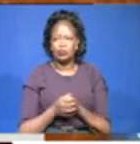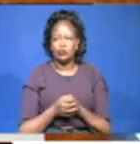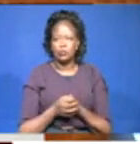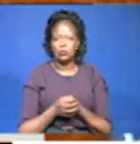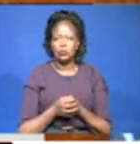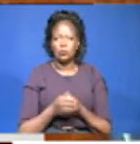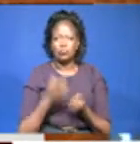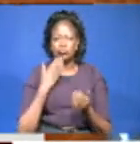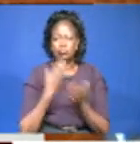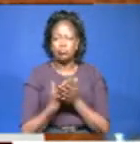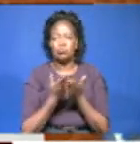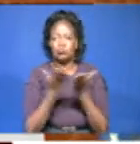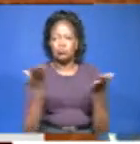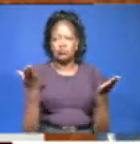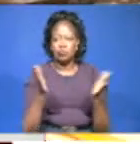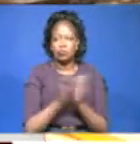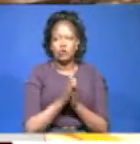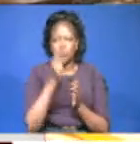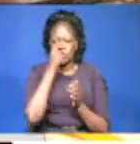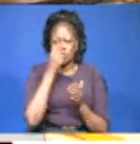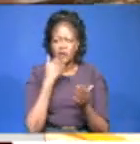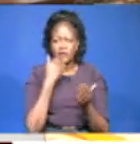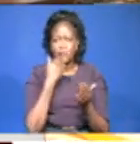thank you and wish you the very best.